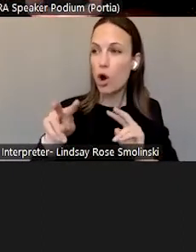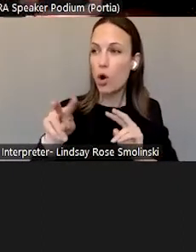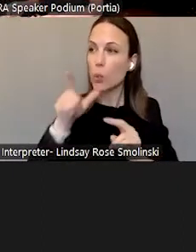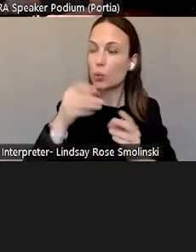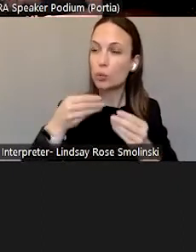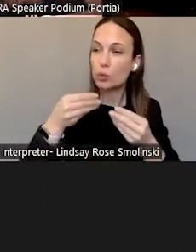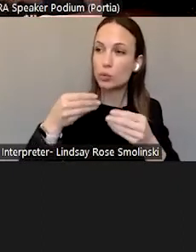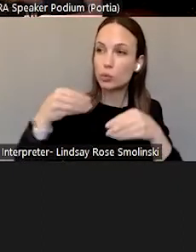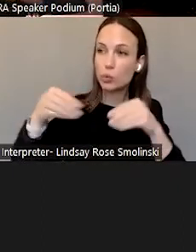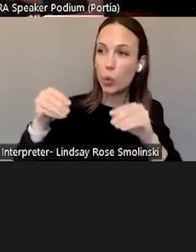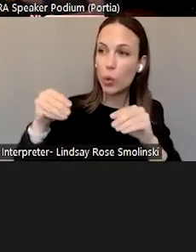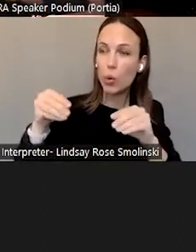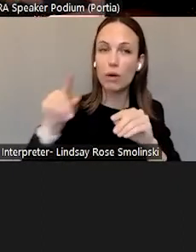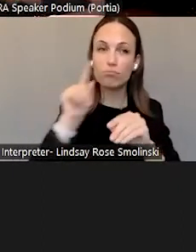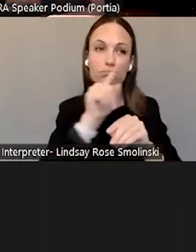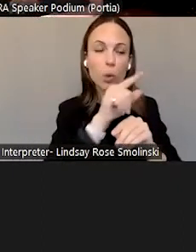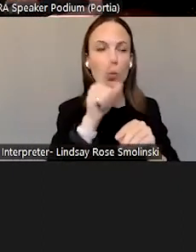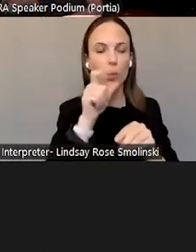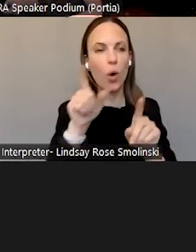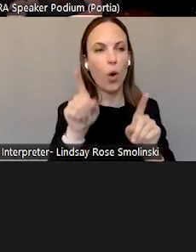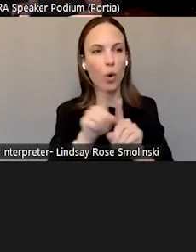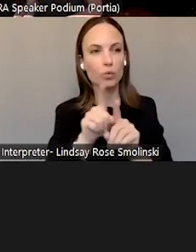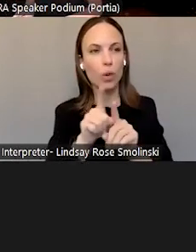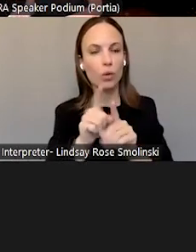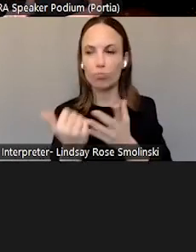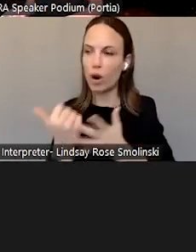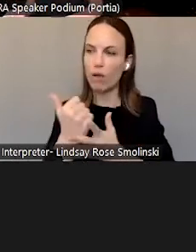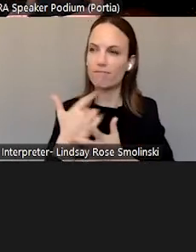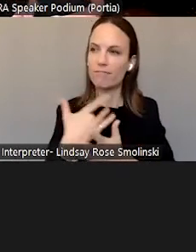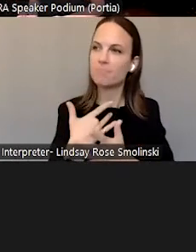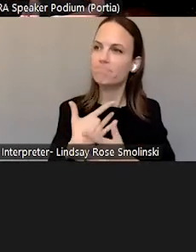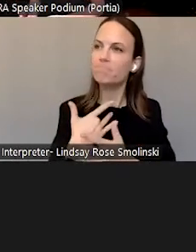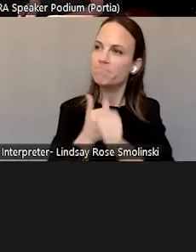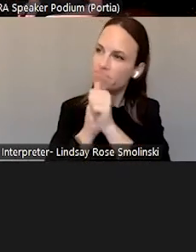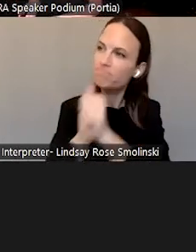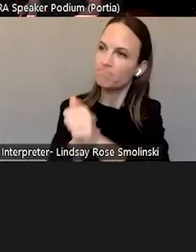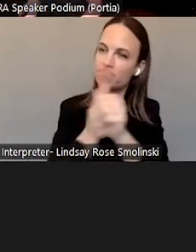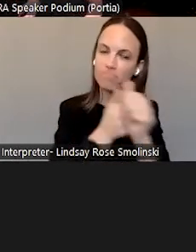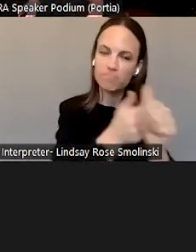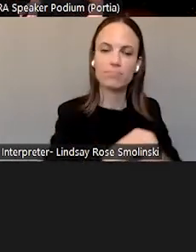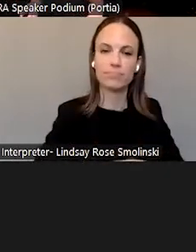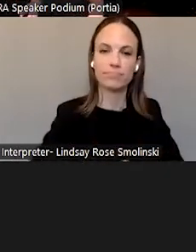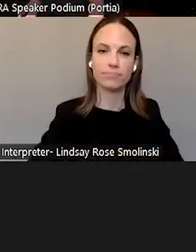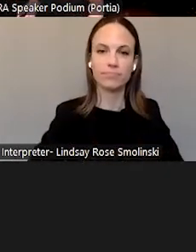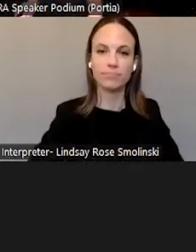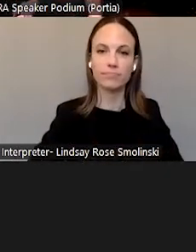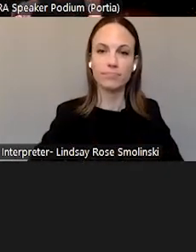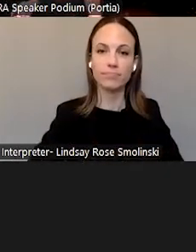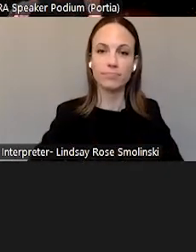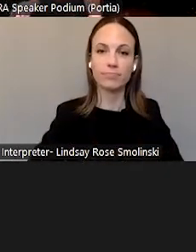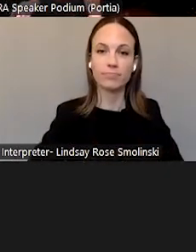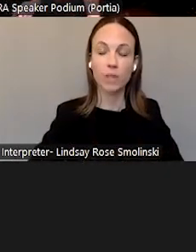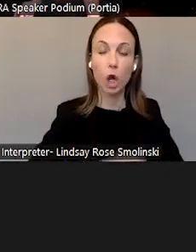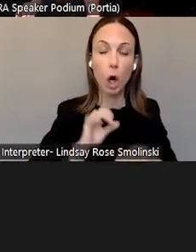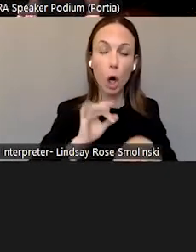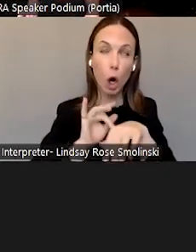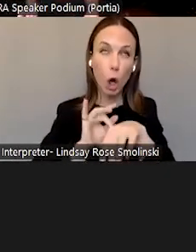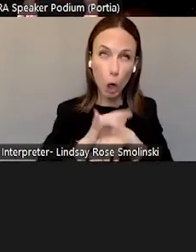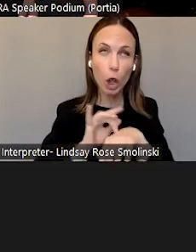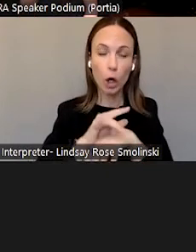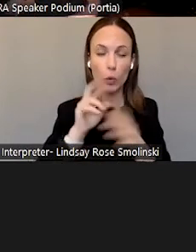and other outlets that also prioritize upcycled food. So early research is showing